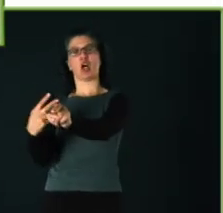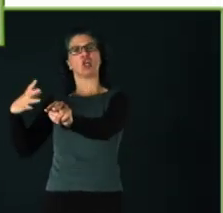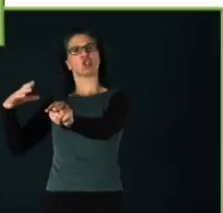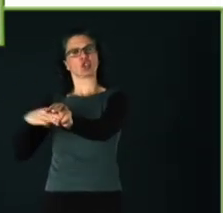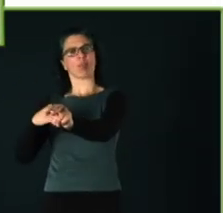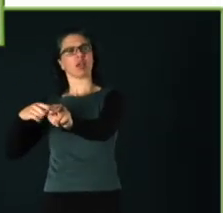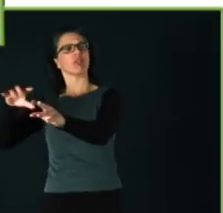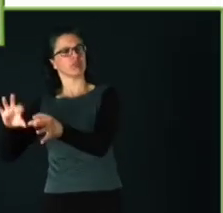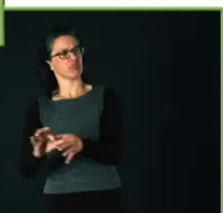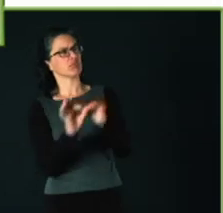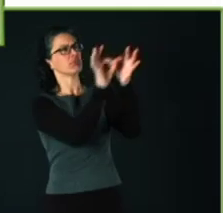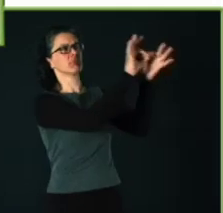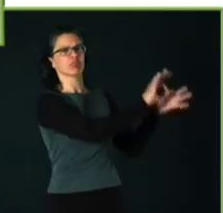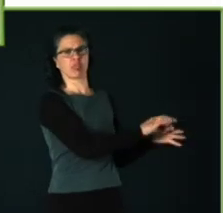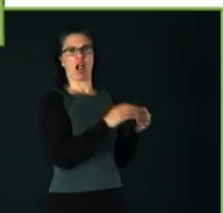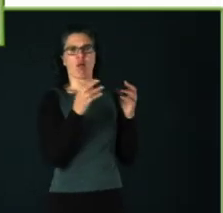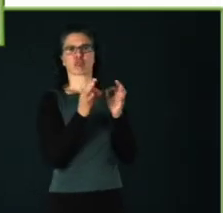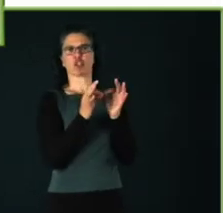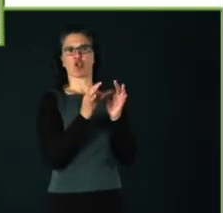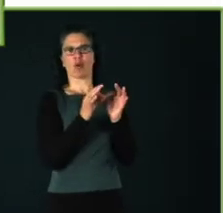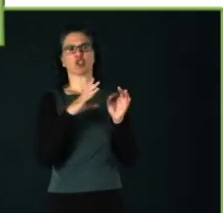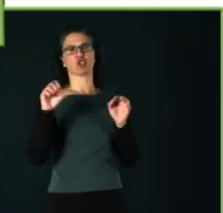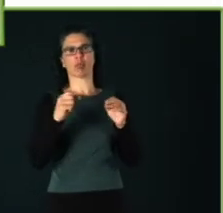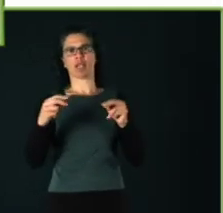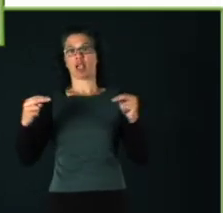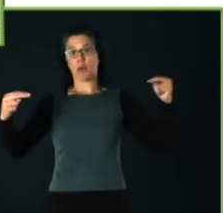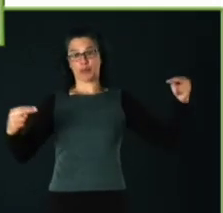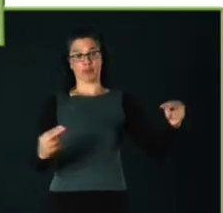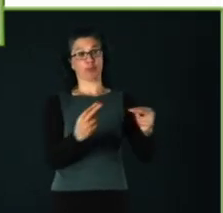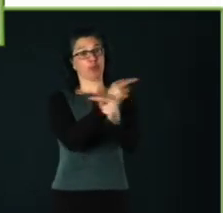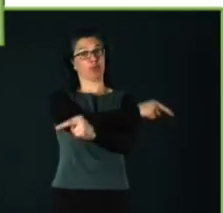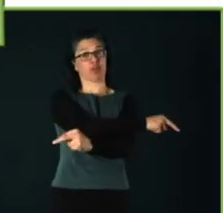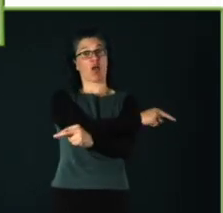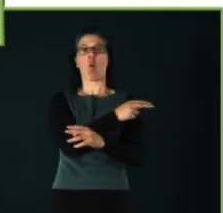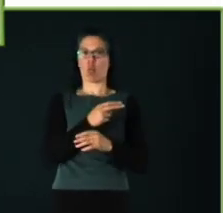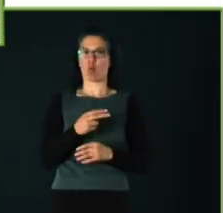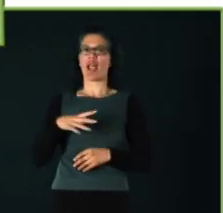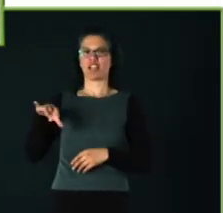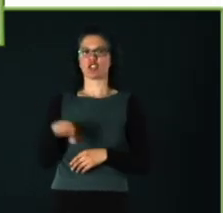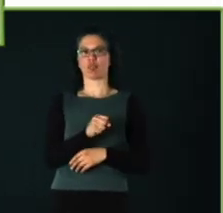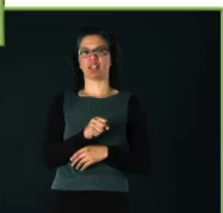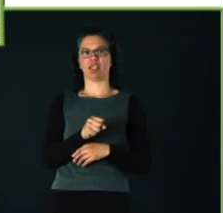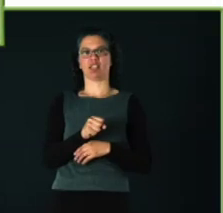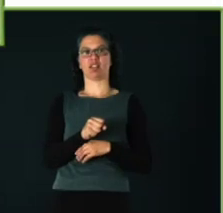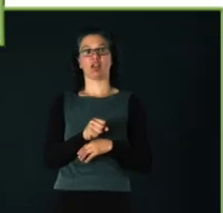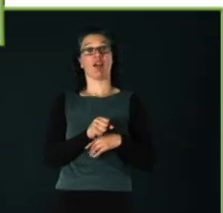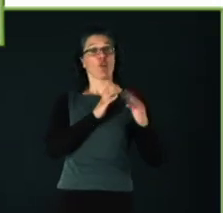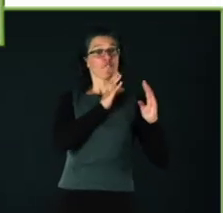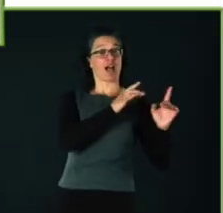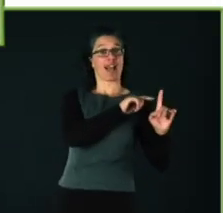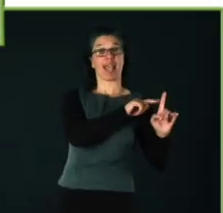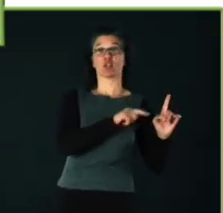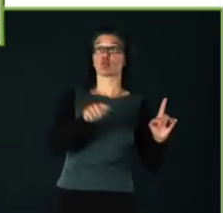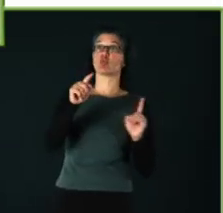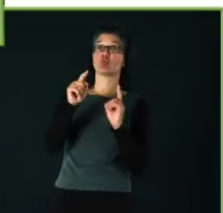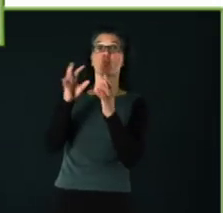because it's too costly, then do four-laning from this side of the Brendurans right into Whangarei. If you really look at going to Brendurans, Whangarei, we don't have to buy too much land.